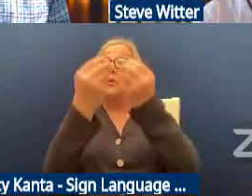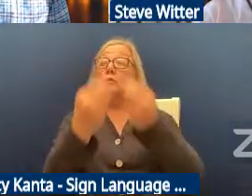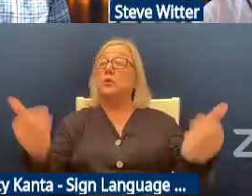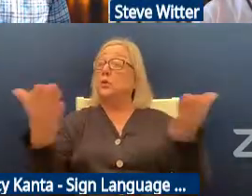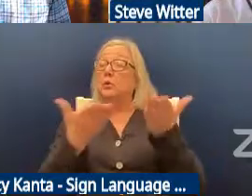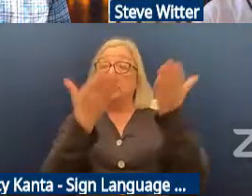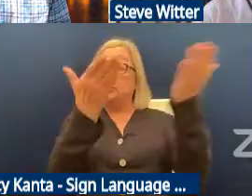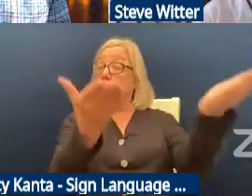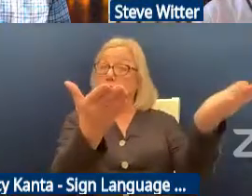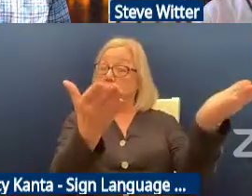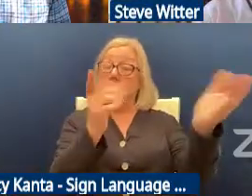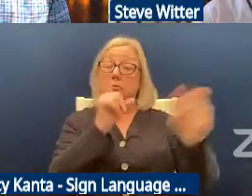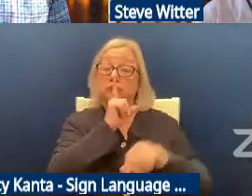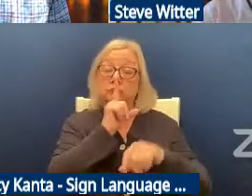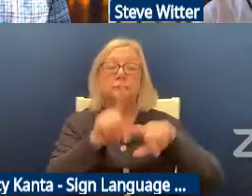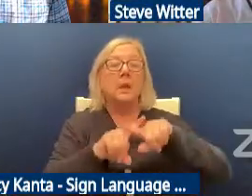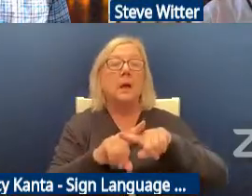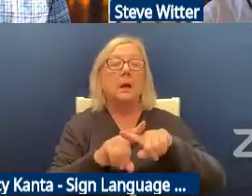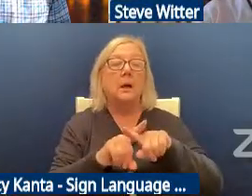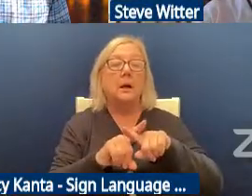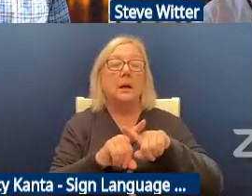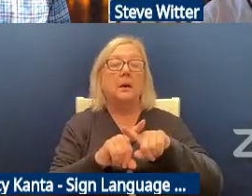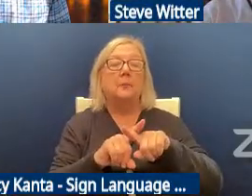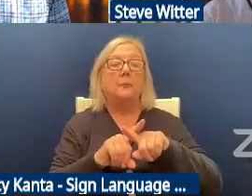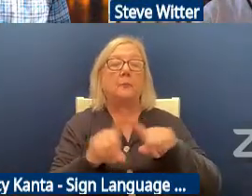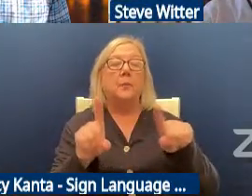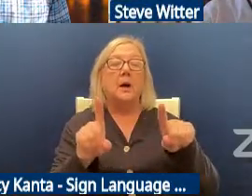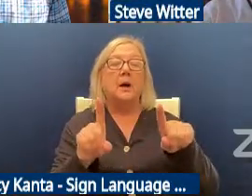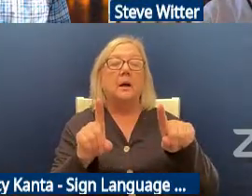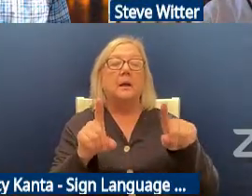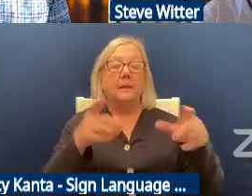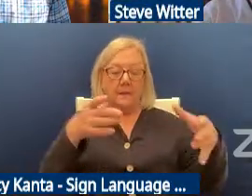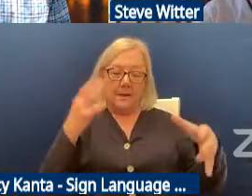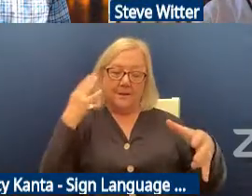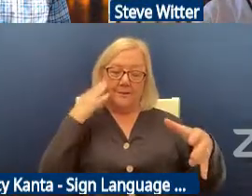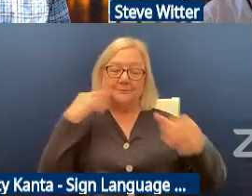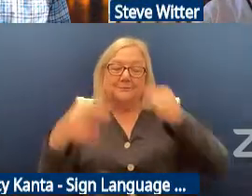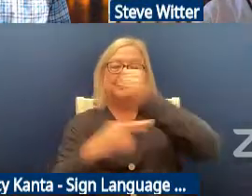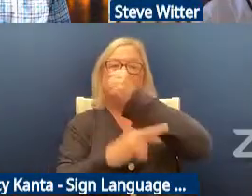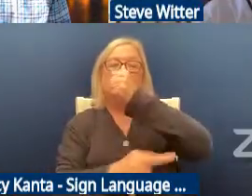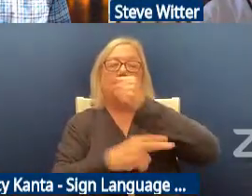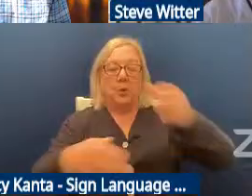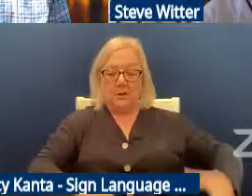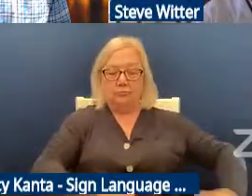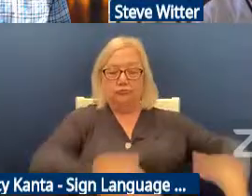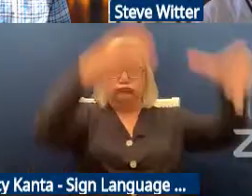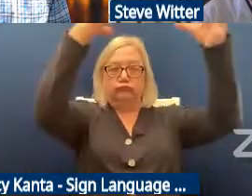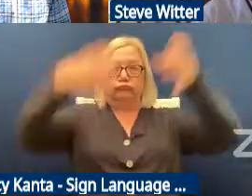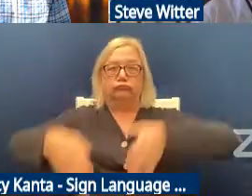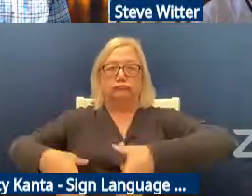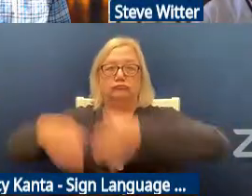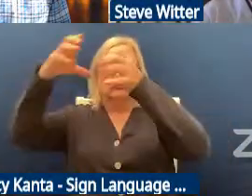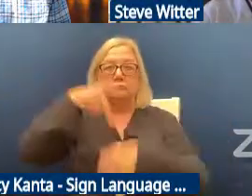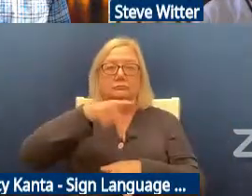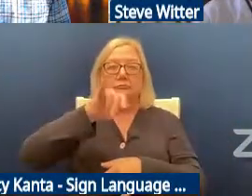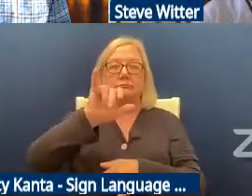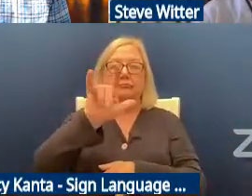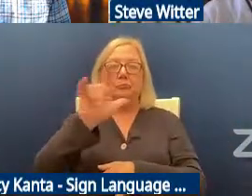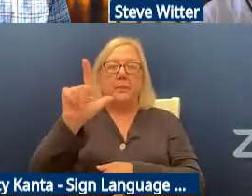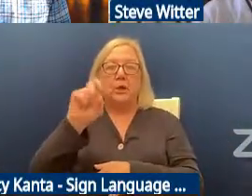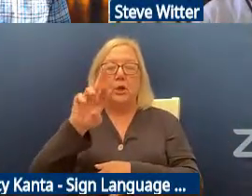example, I'm going to use it non-technical, the pillars that hold up on-ramps, off-ramps, the bridge